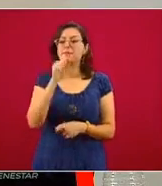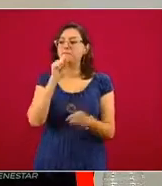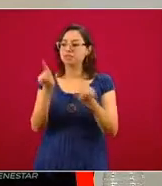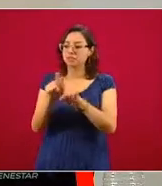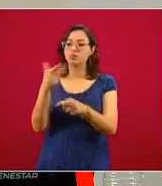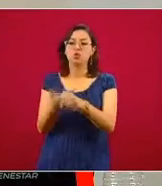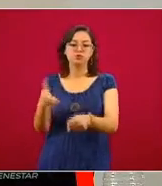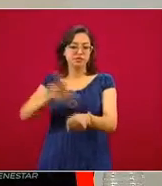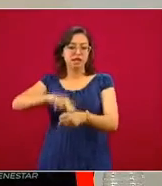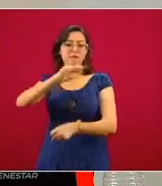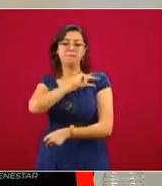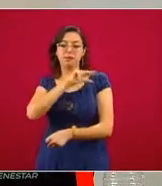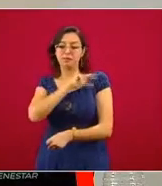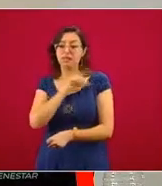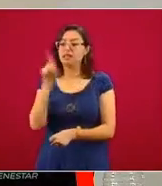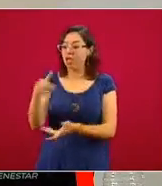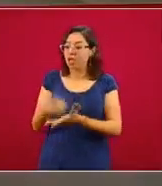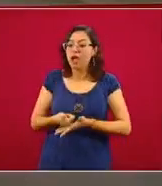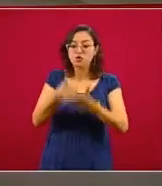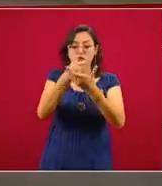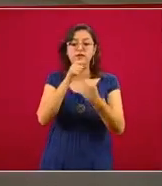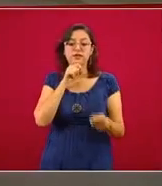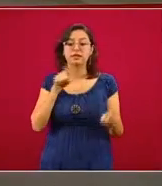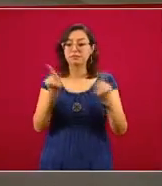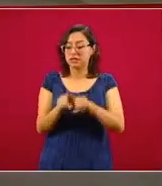as well, private members, private hospitals.